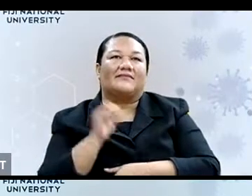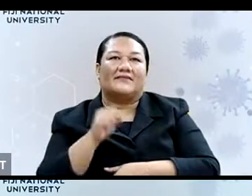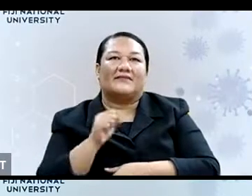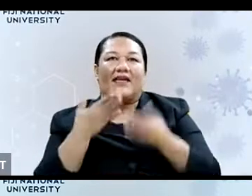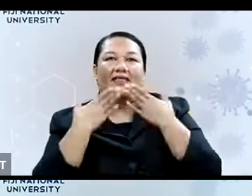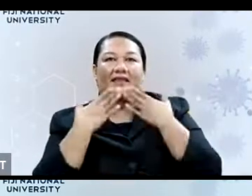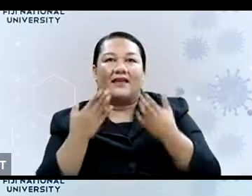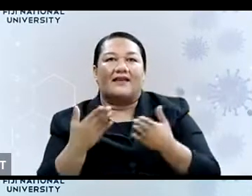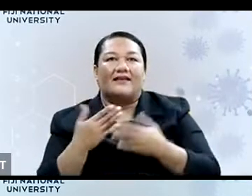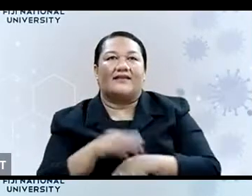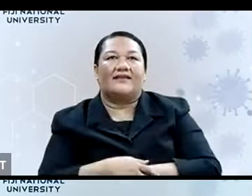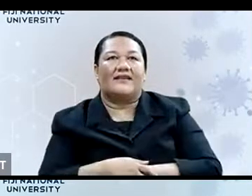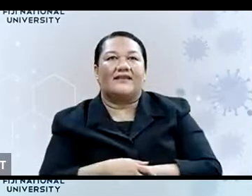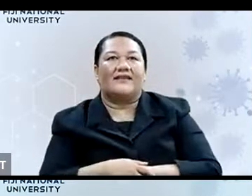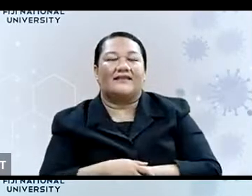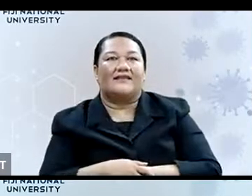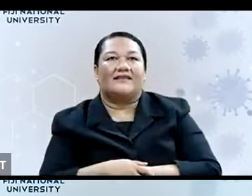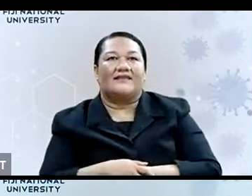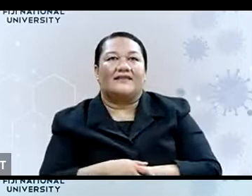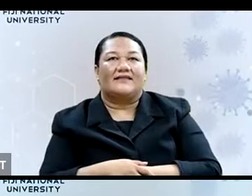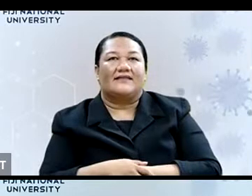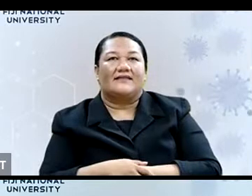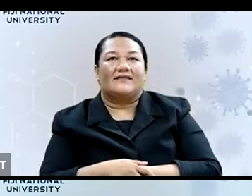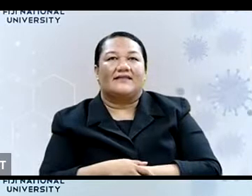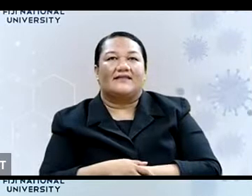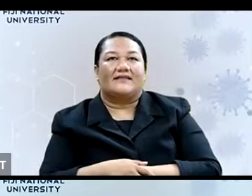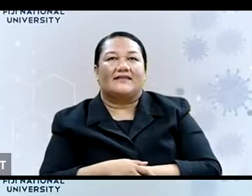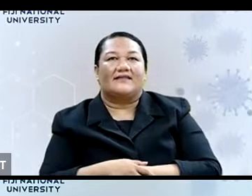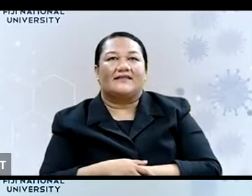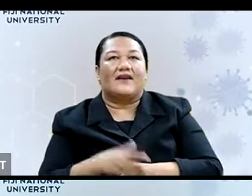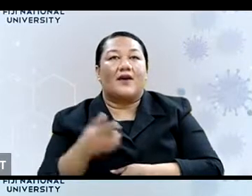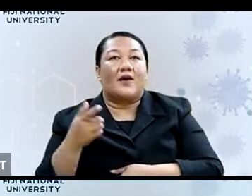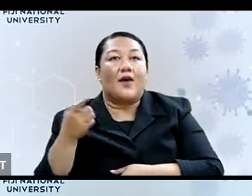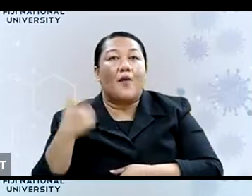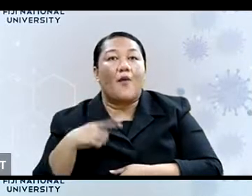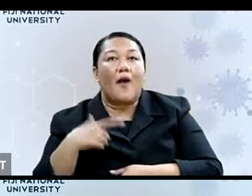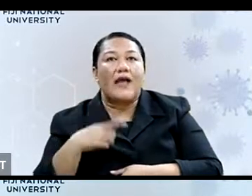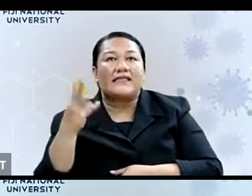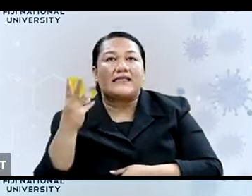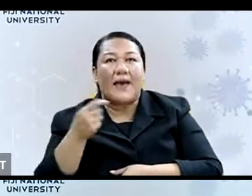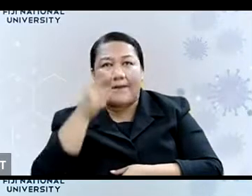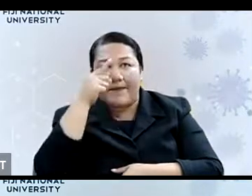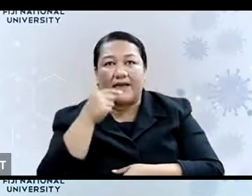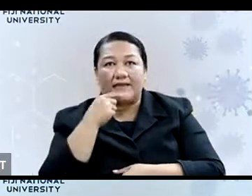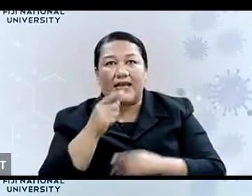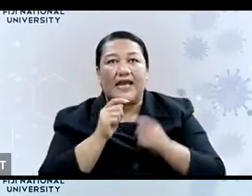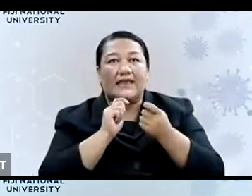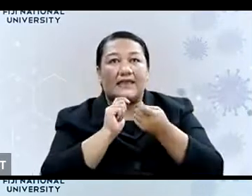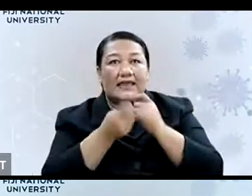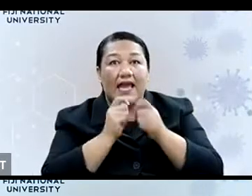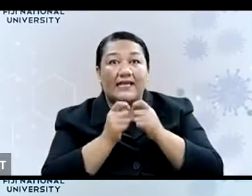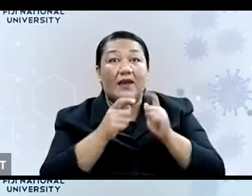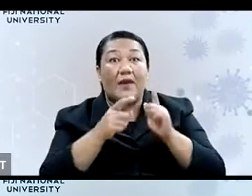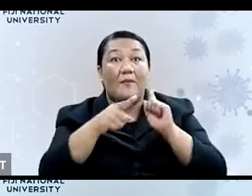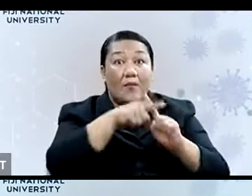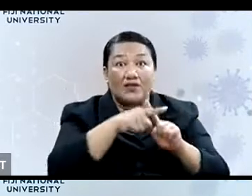also jump in if you feel. Why do some patients who test positive not have symptoms?